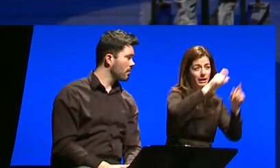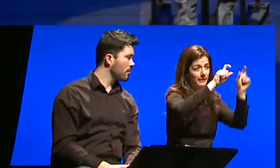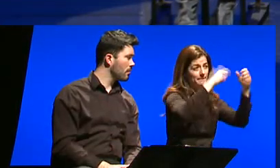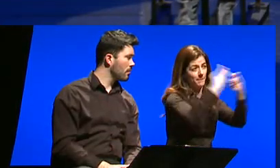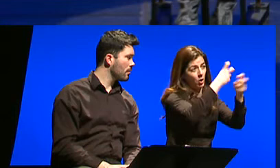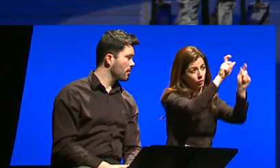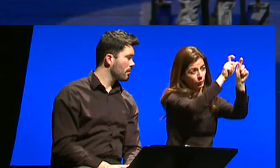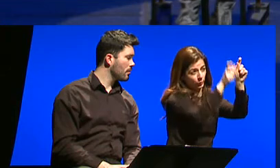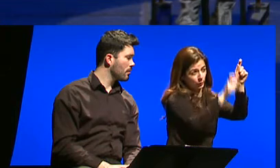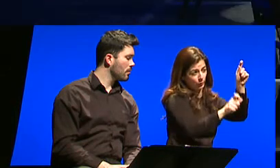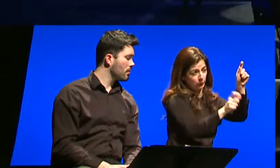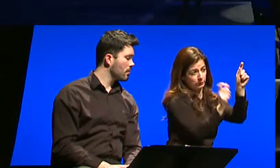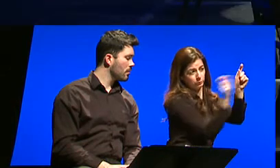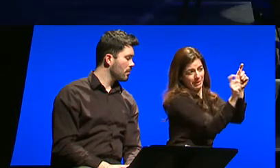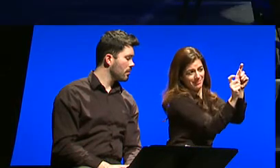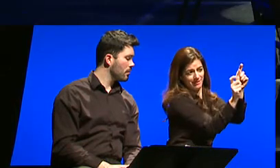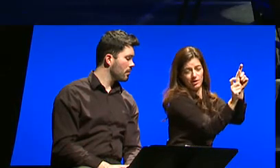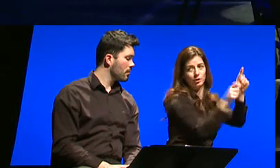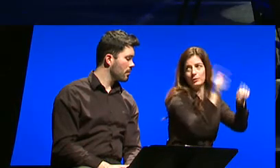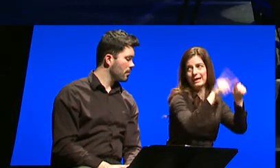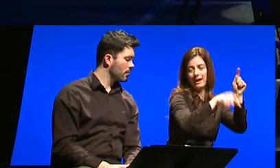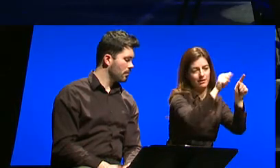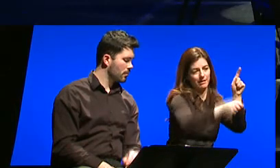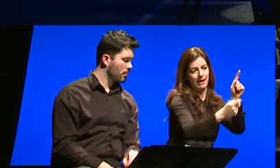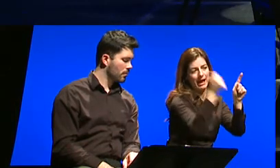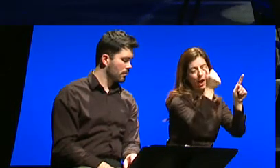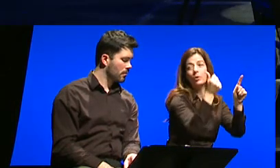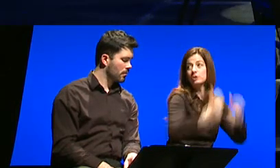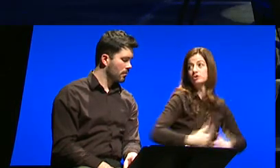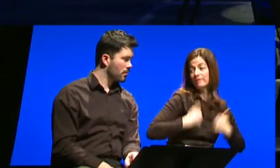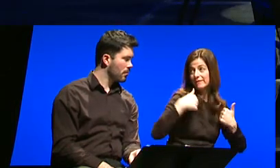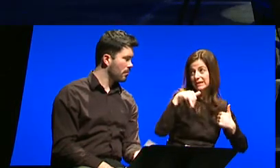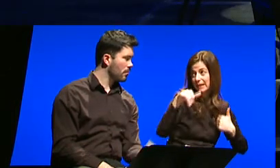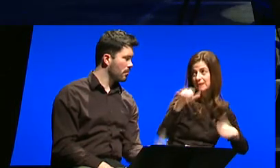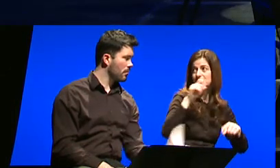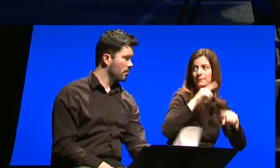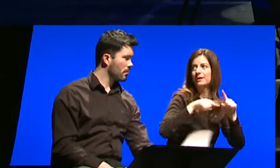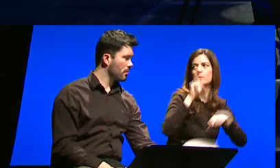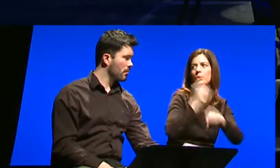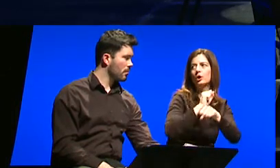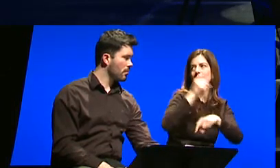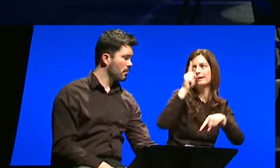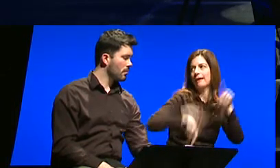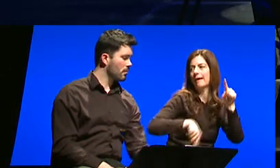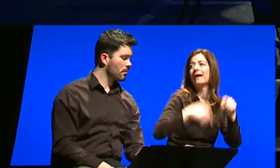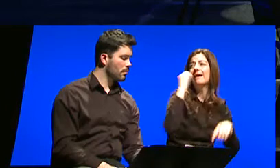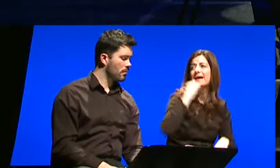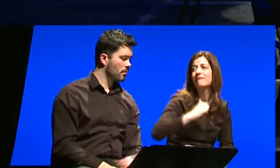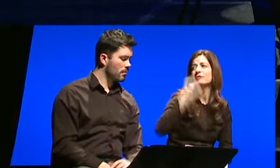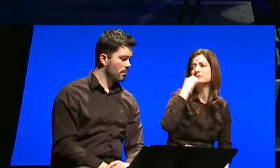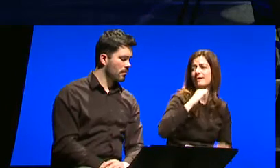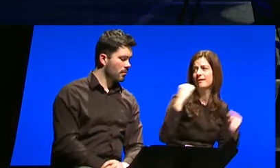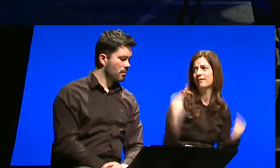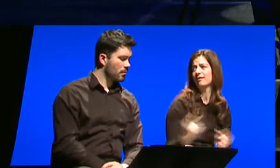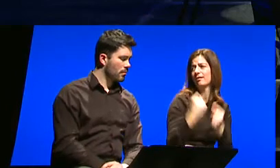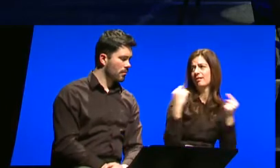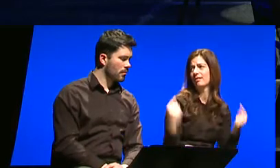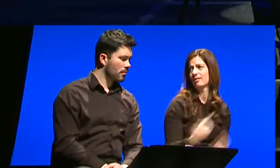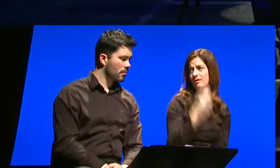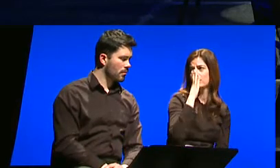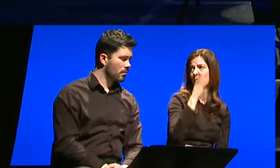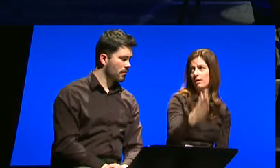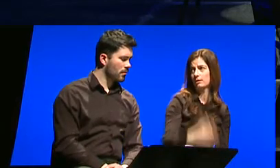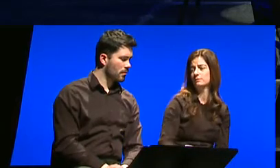but he won't be able to work. He's going to feel the bullet twisting in his body every day.